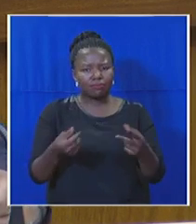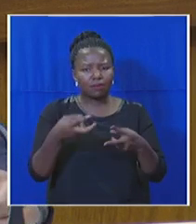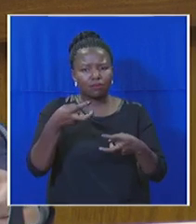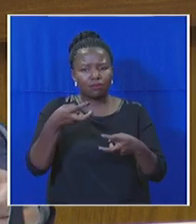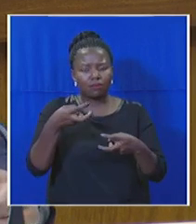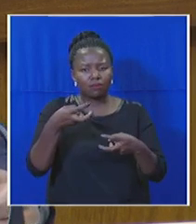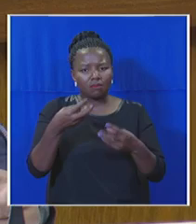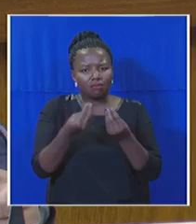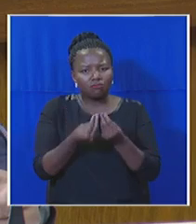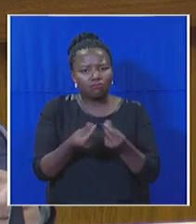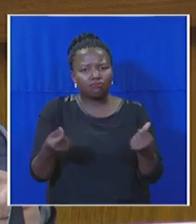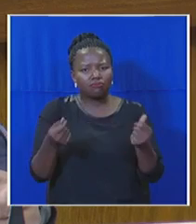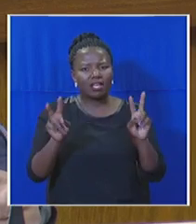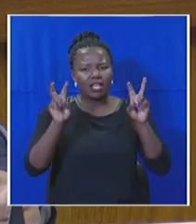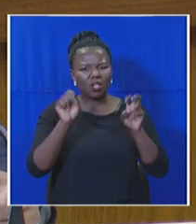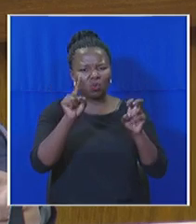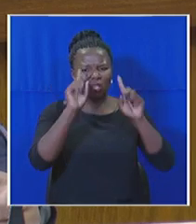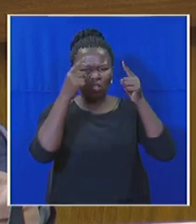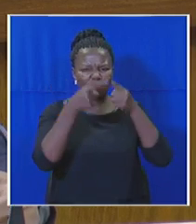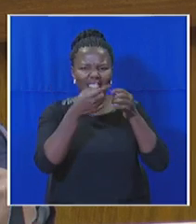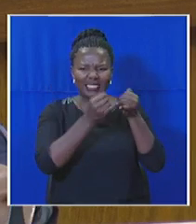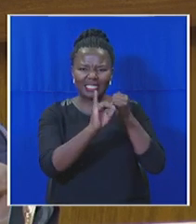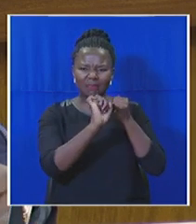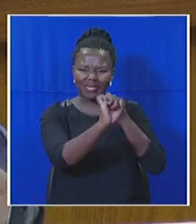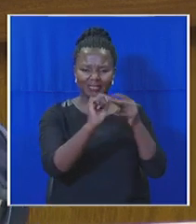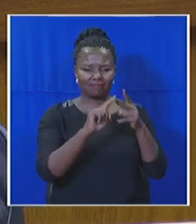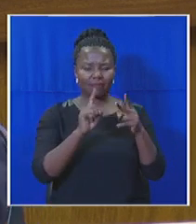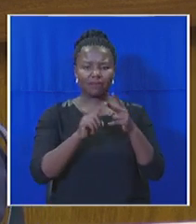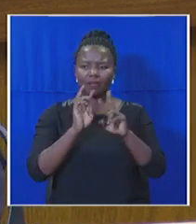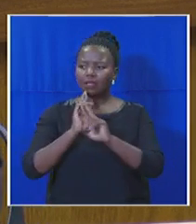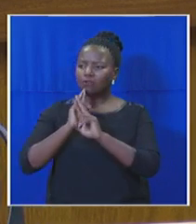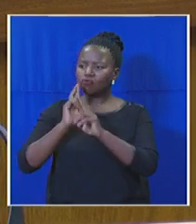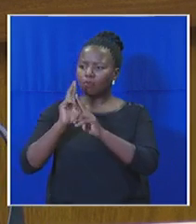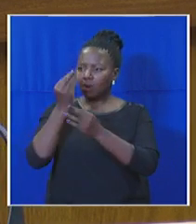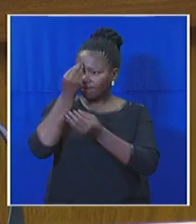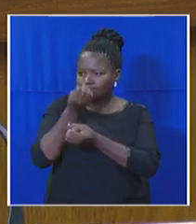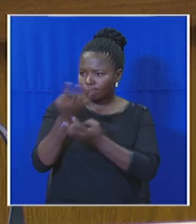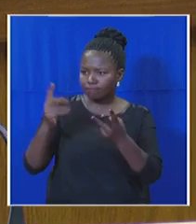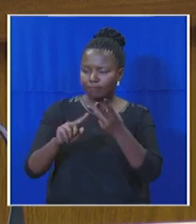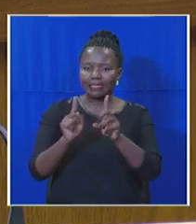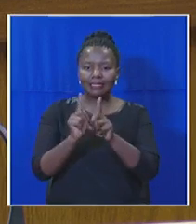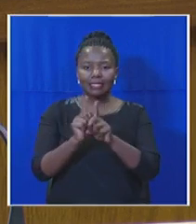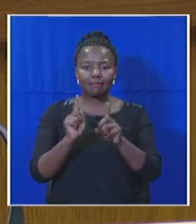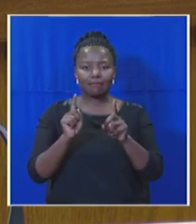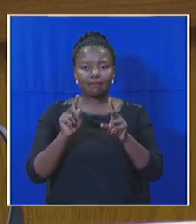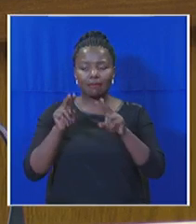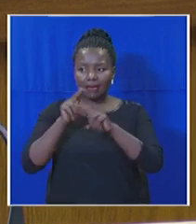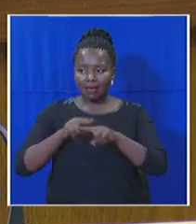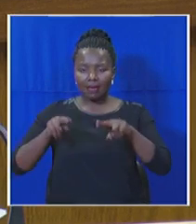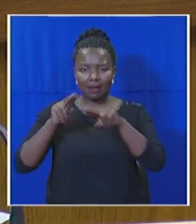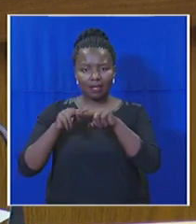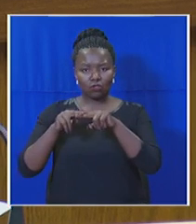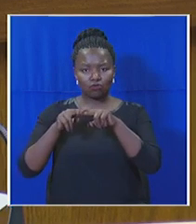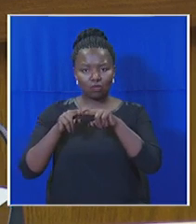autonomy, public accountability, and cooperative governance, to create